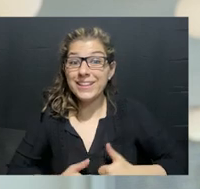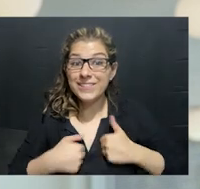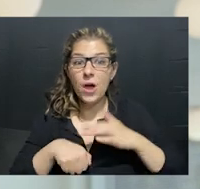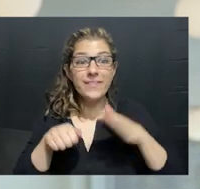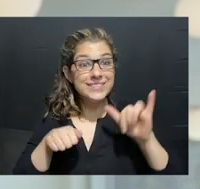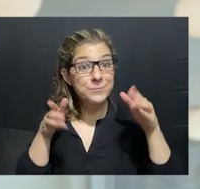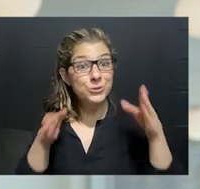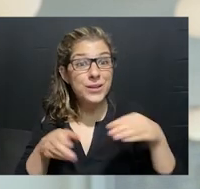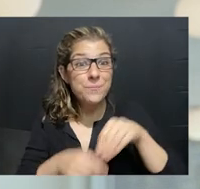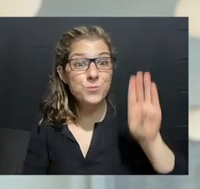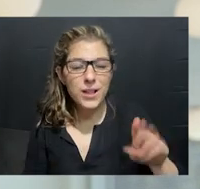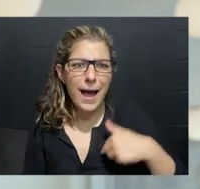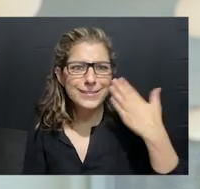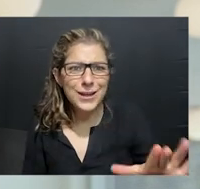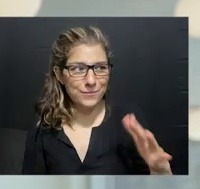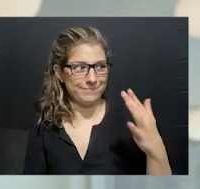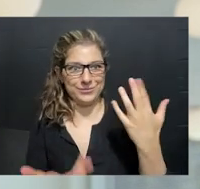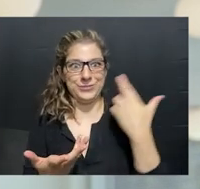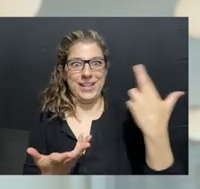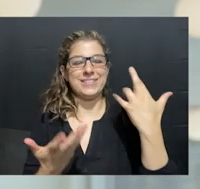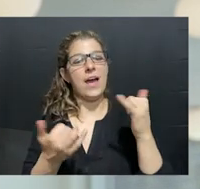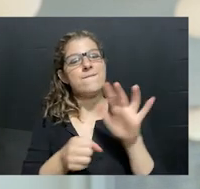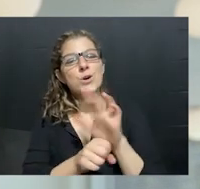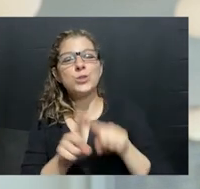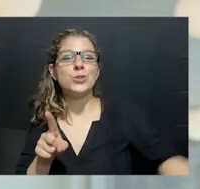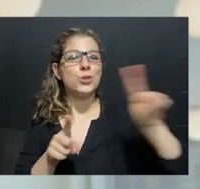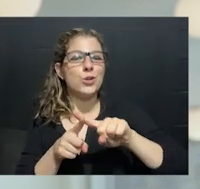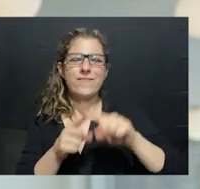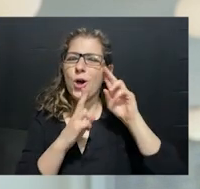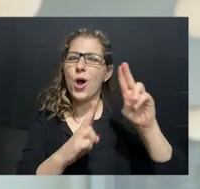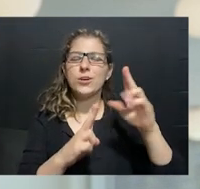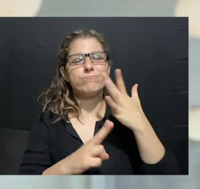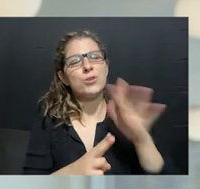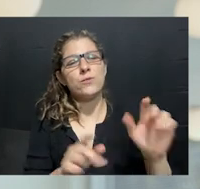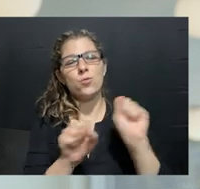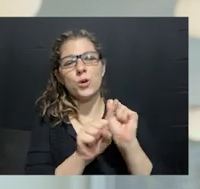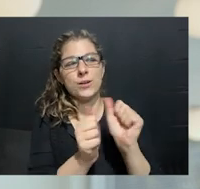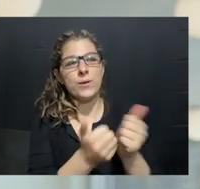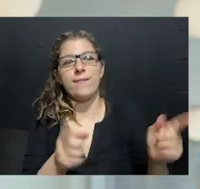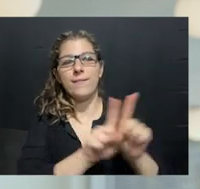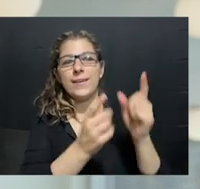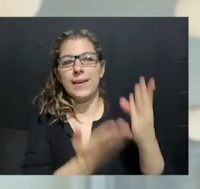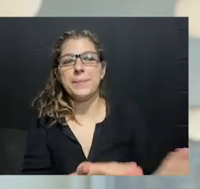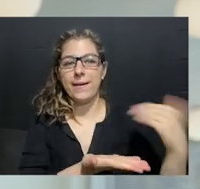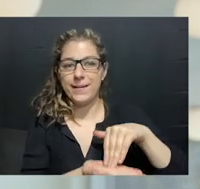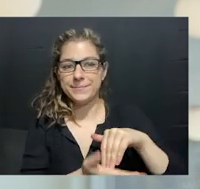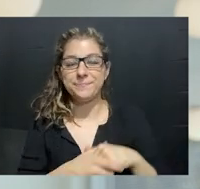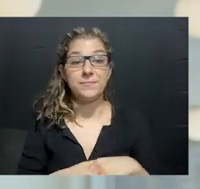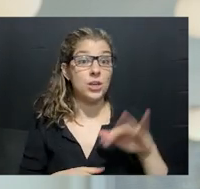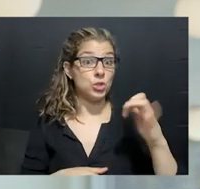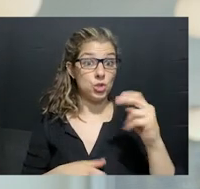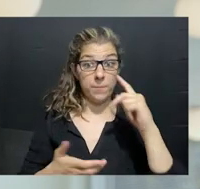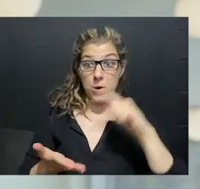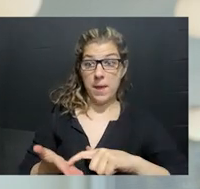same street in Brooklyn, and now we have come full circle and I have the honor and privilege of working alongside him. As John pointed